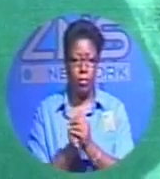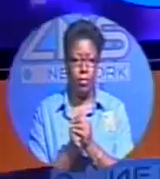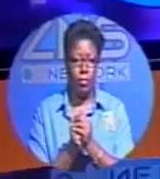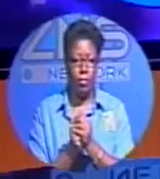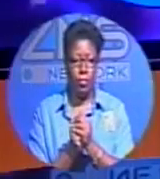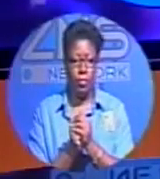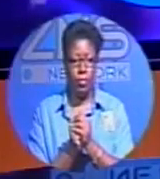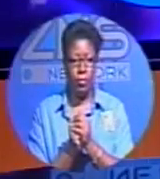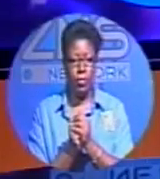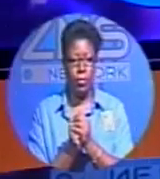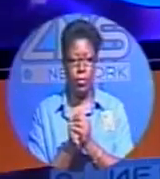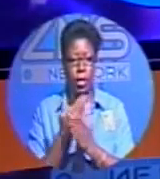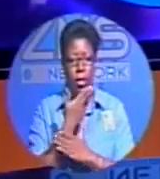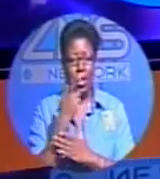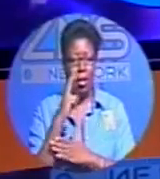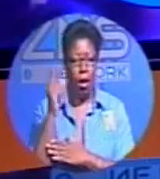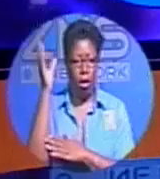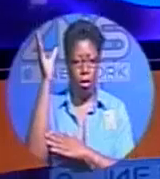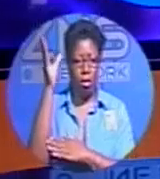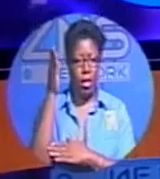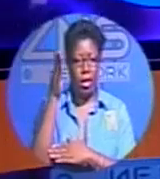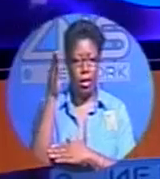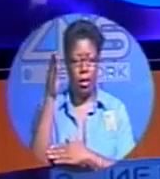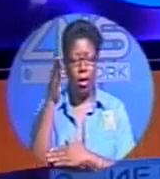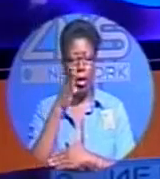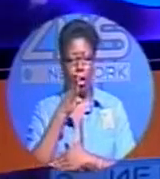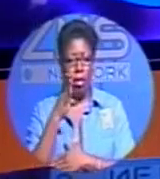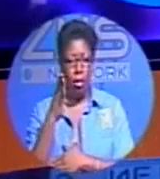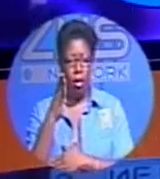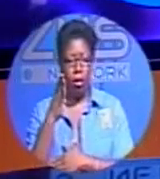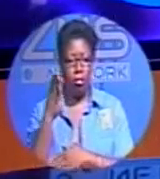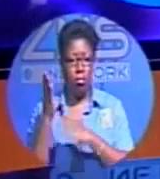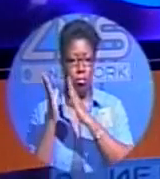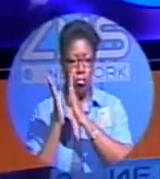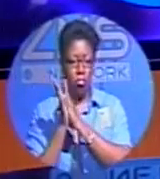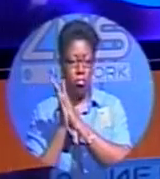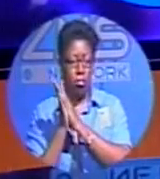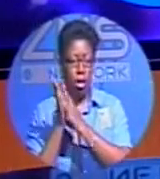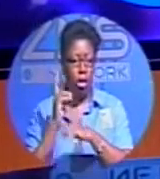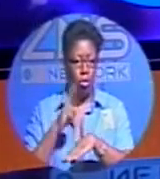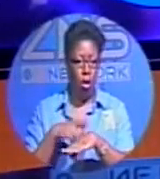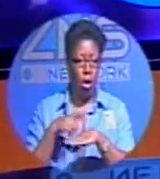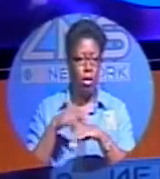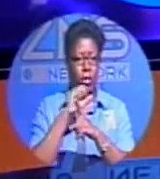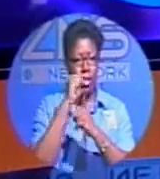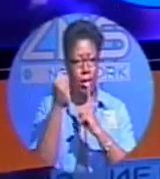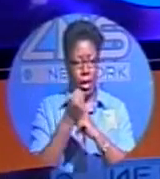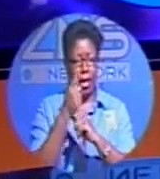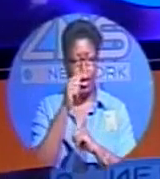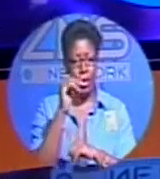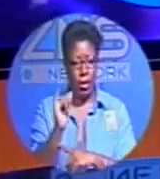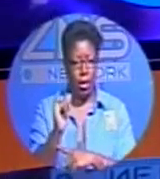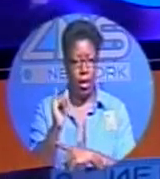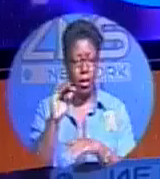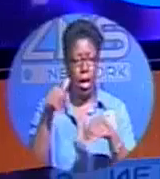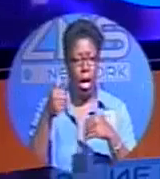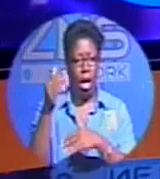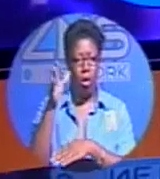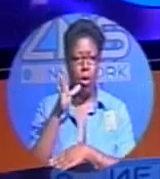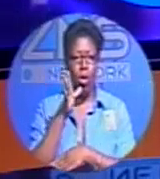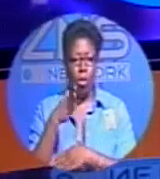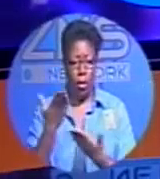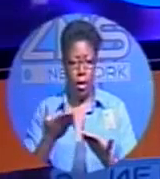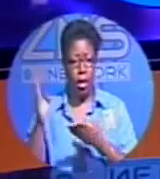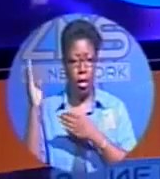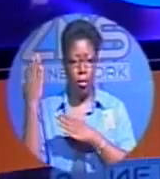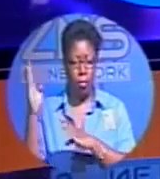News. They are considered the bedrock of society. At least that's how women here in the Bahamas are regarded. And to